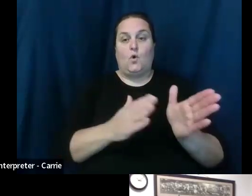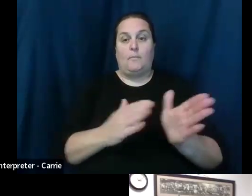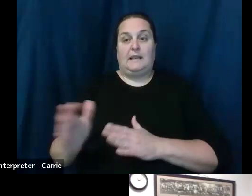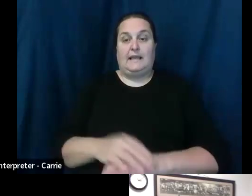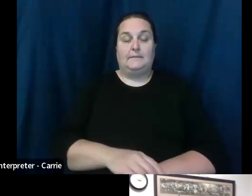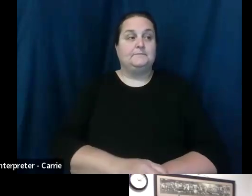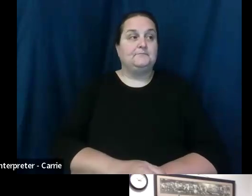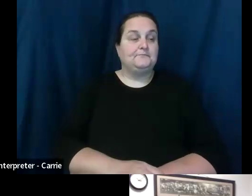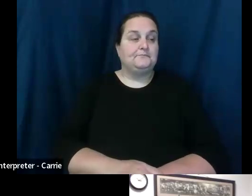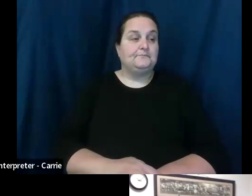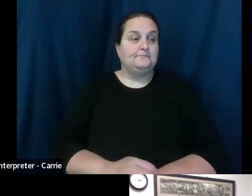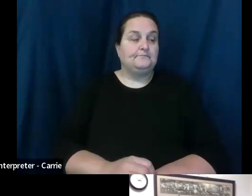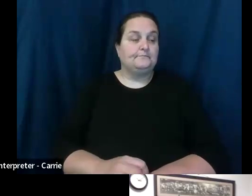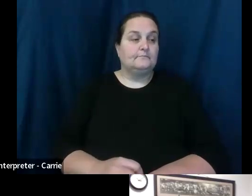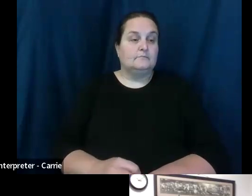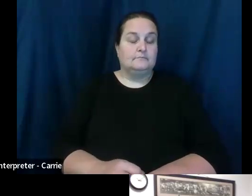So